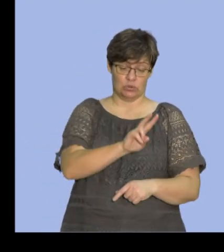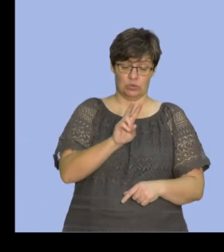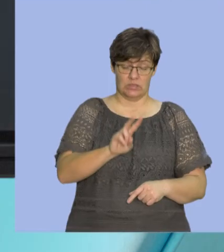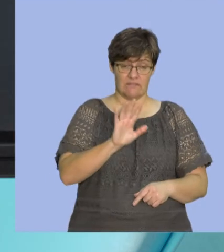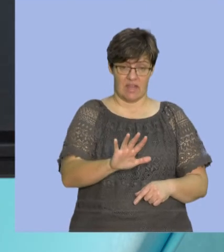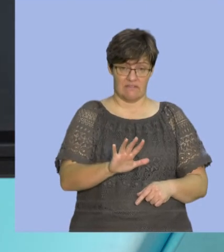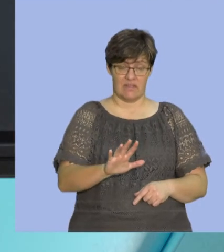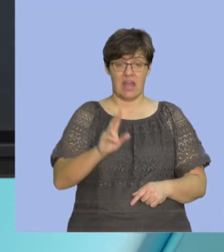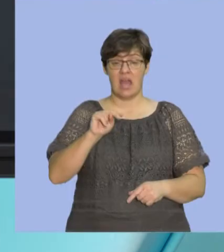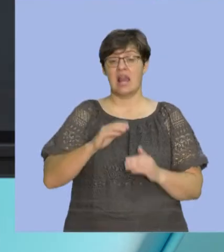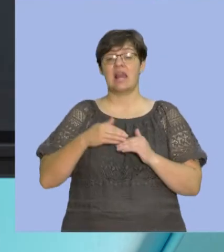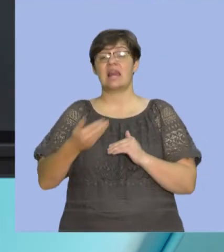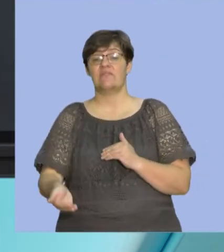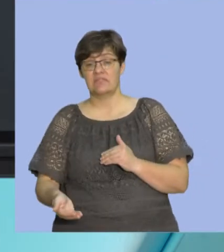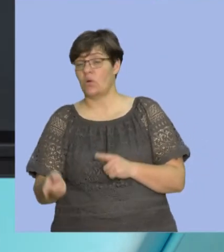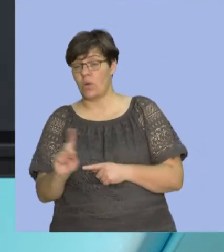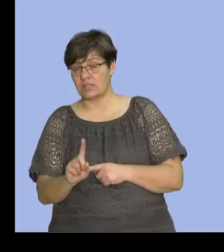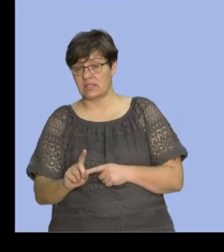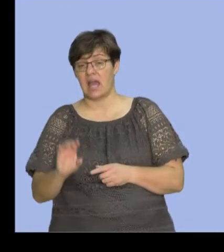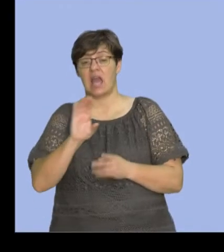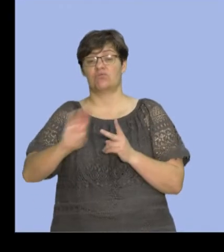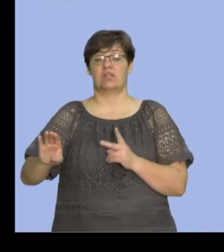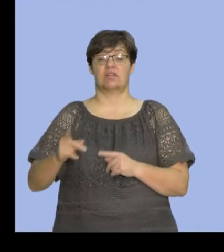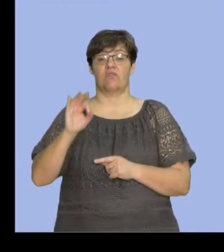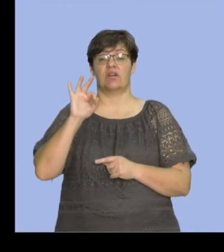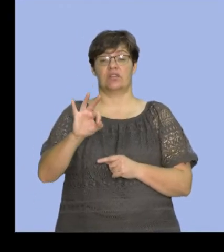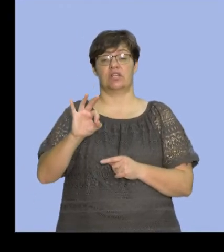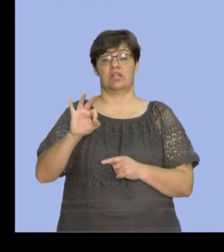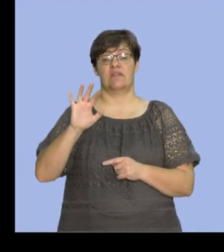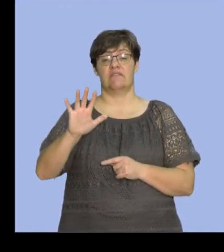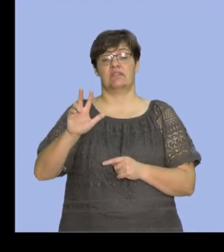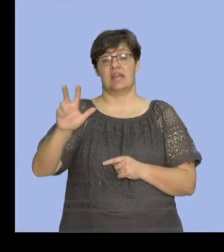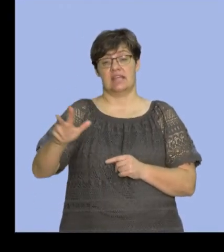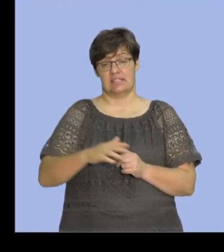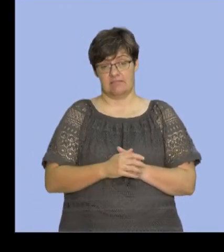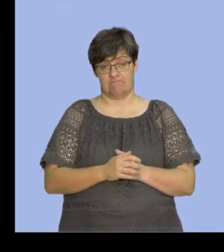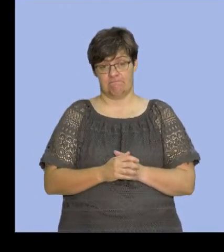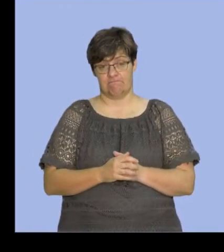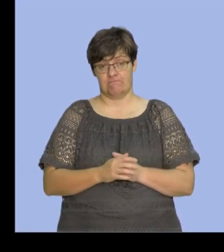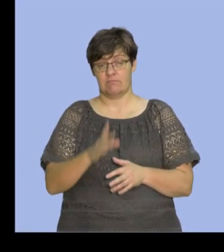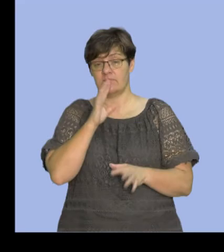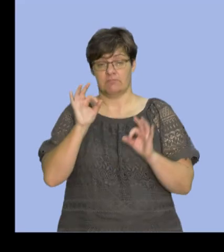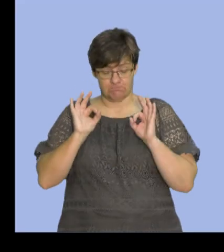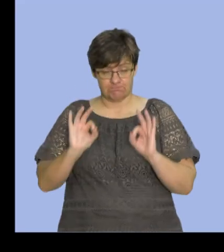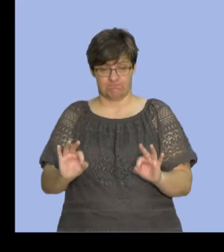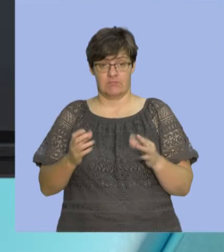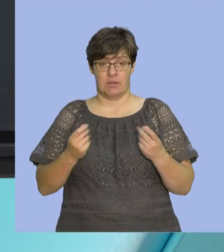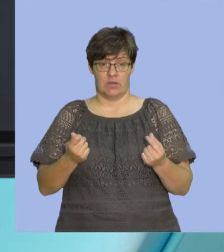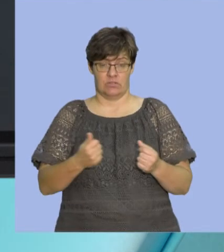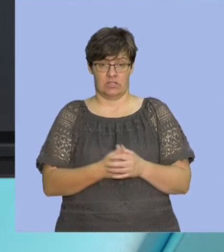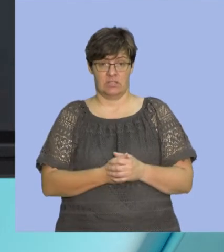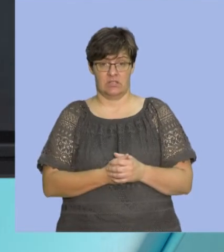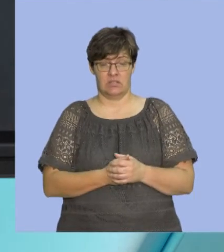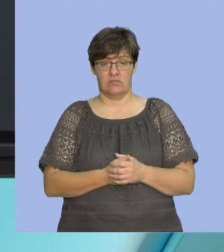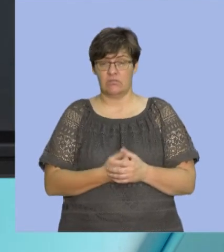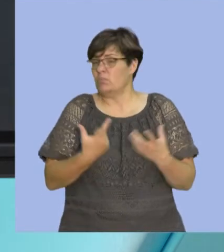the net effect will be a credit of 358, which is then the correct amount. So